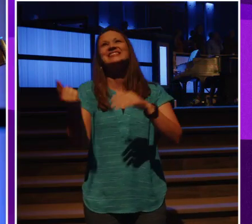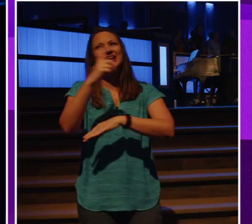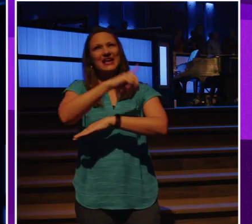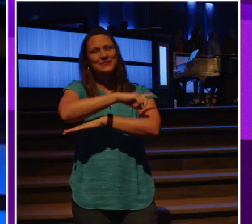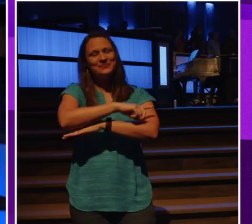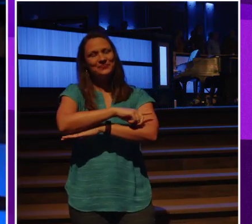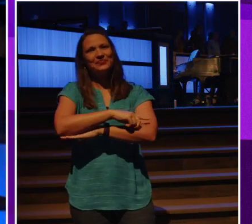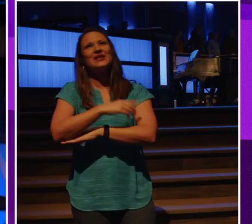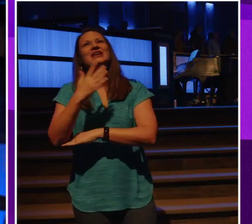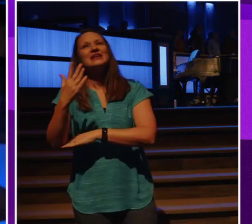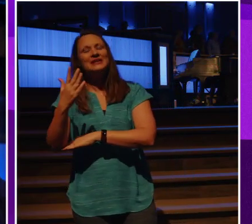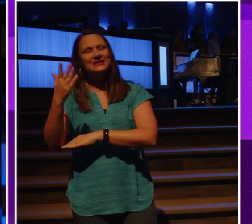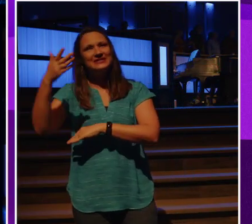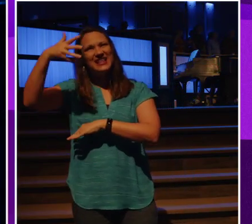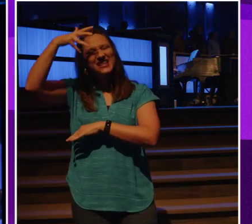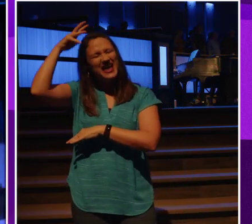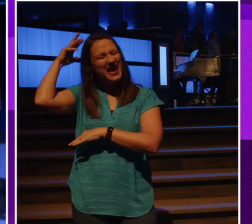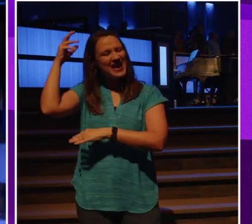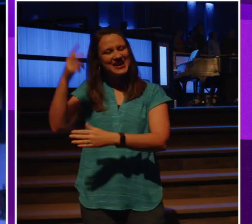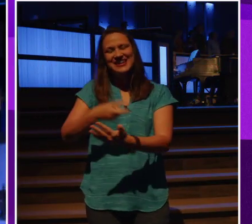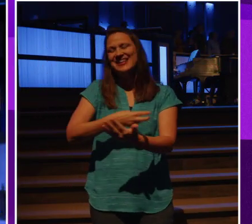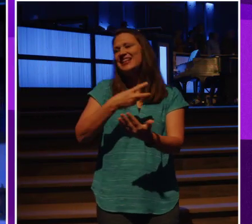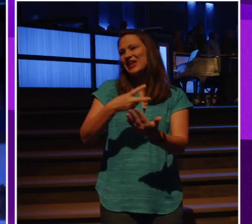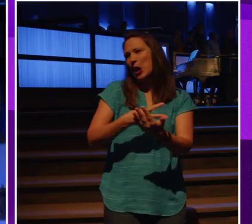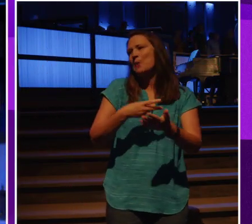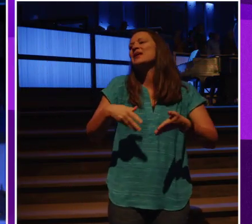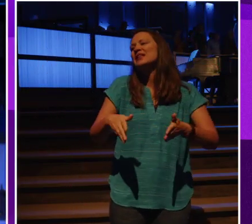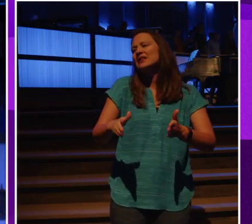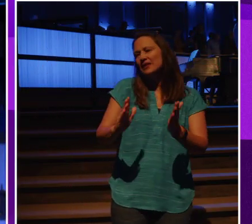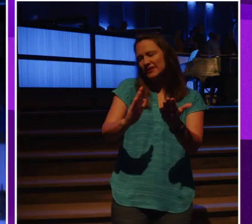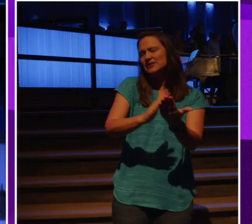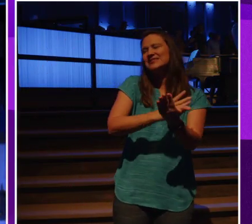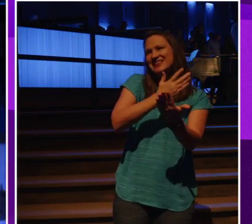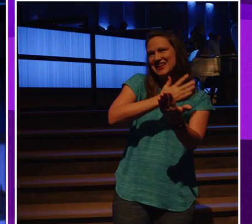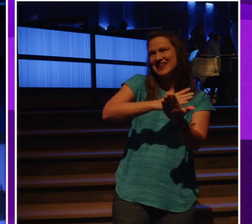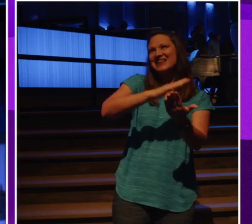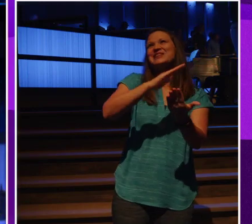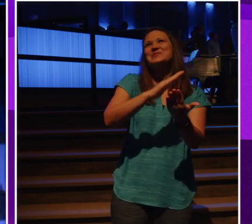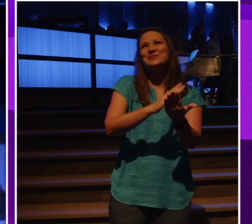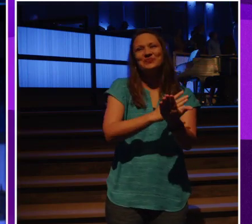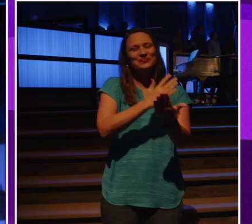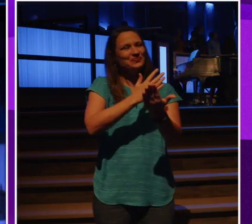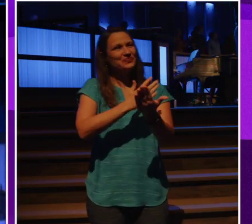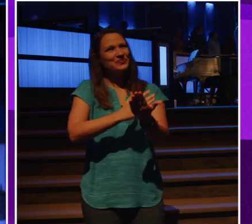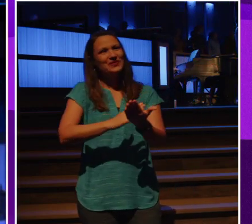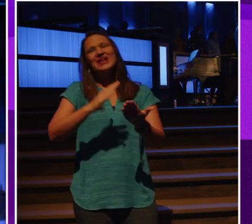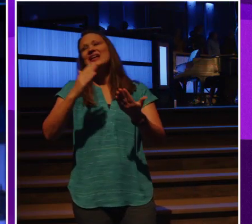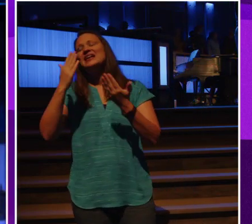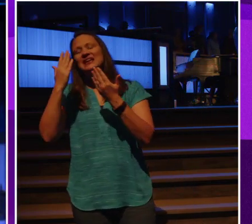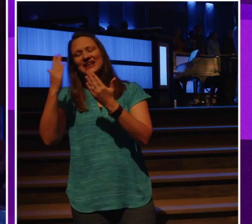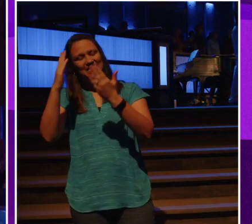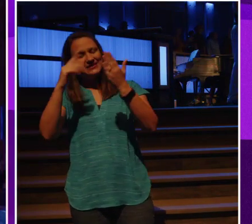and the Lamb. Oh, we're going to sing, He's coming on the clouds. Kings and kingdoms will bow down.